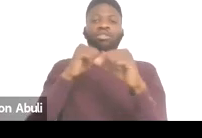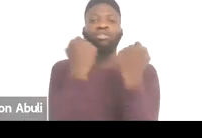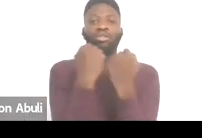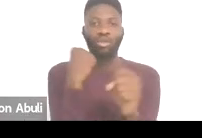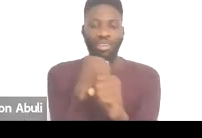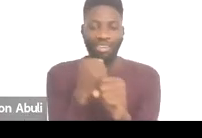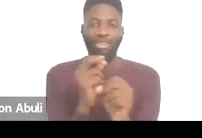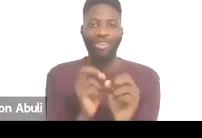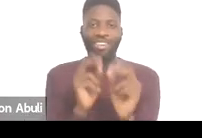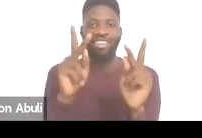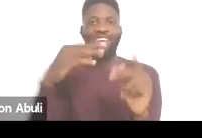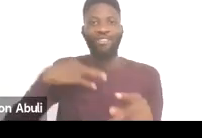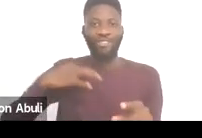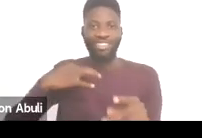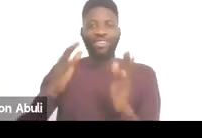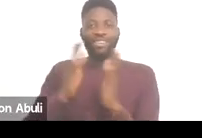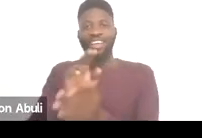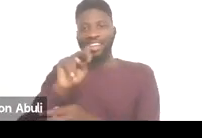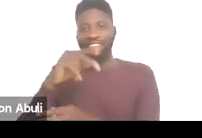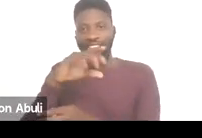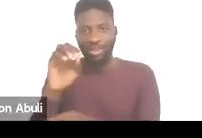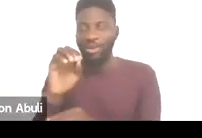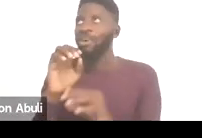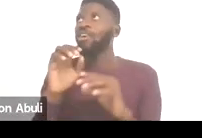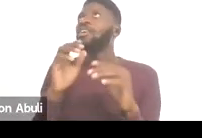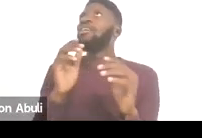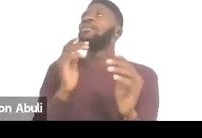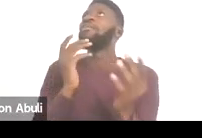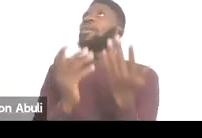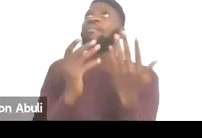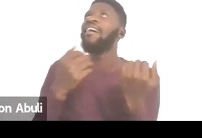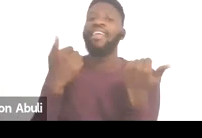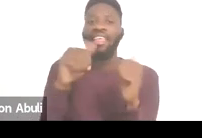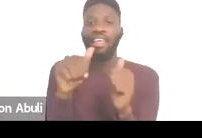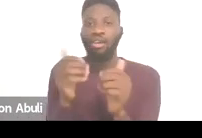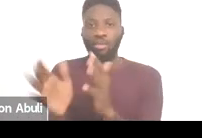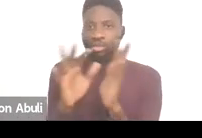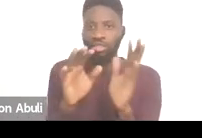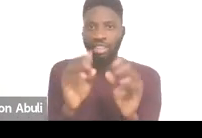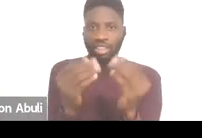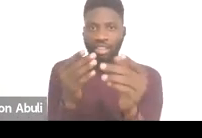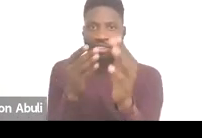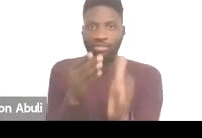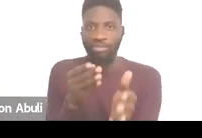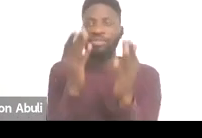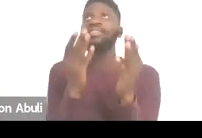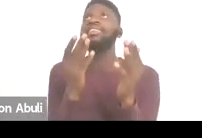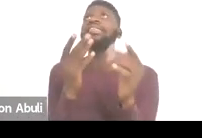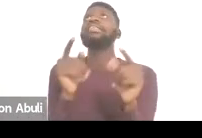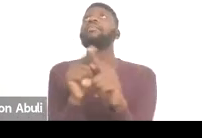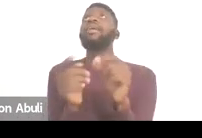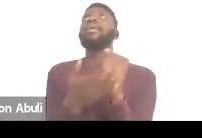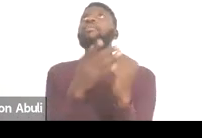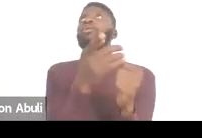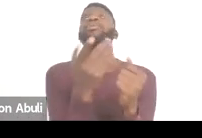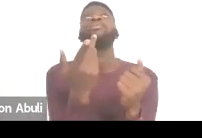with an NGO, maybe with any opportunity that gives you or sets you